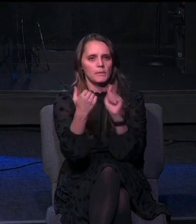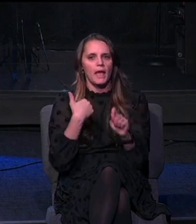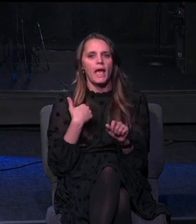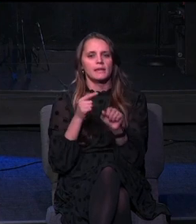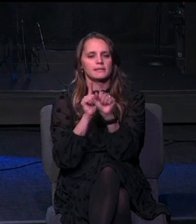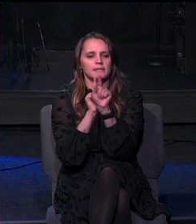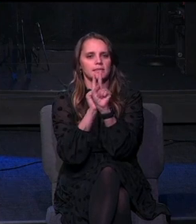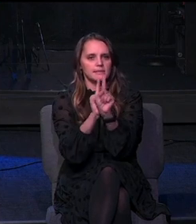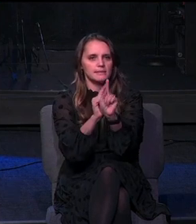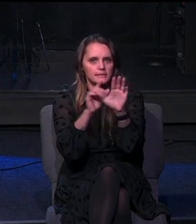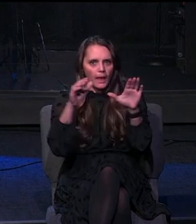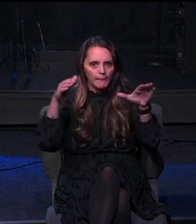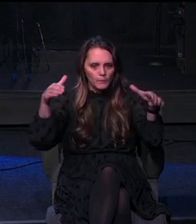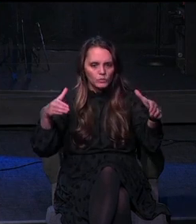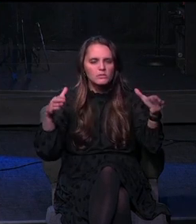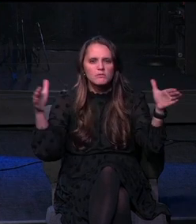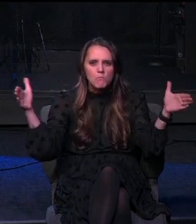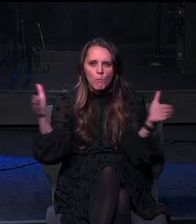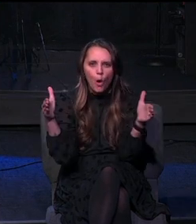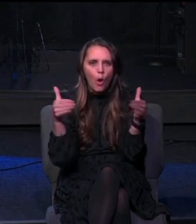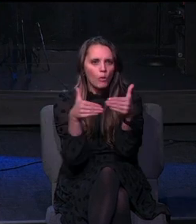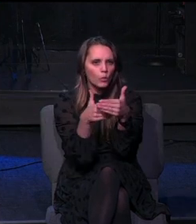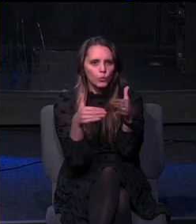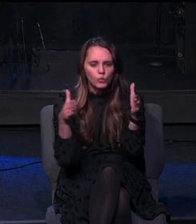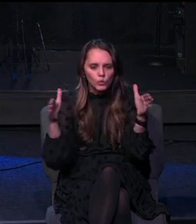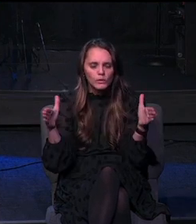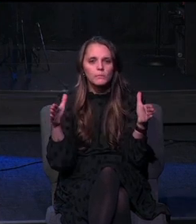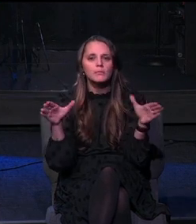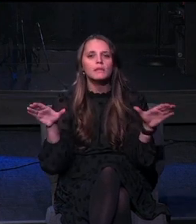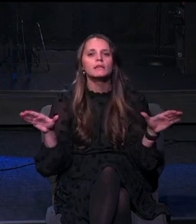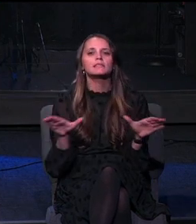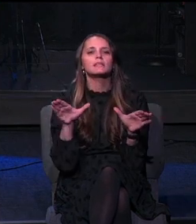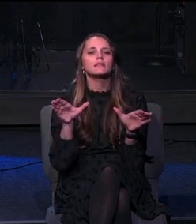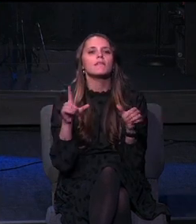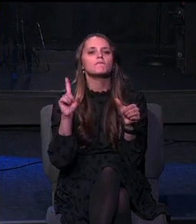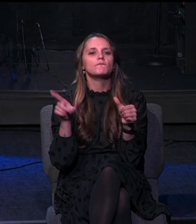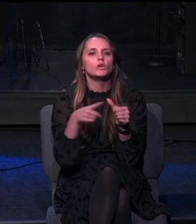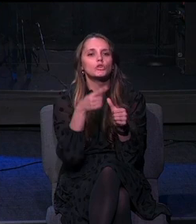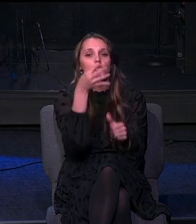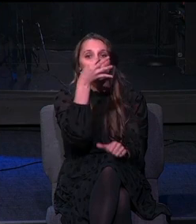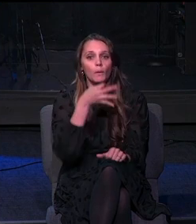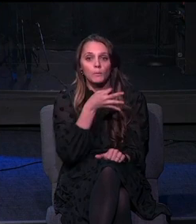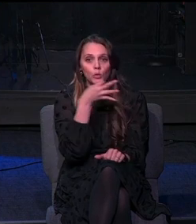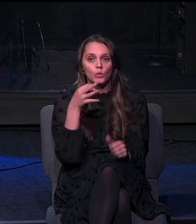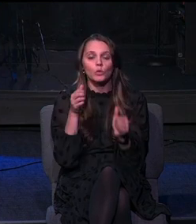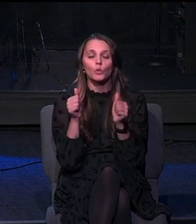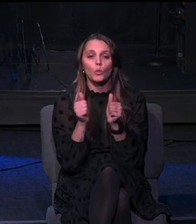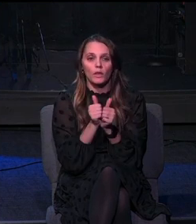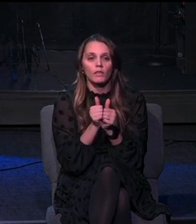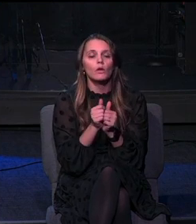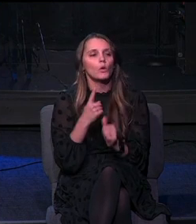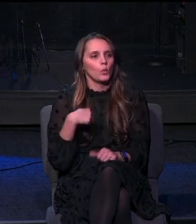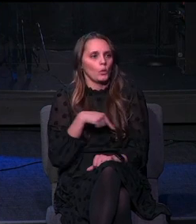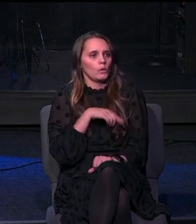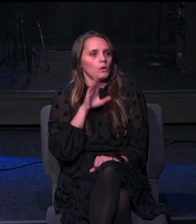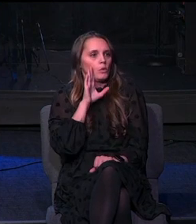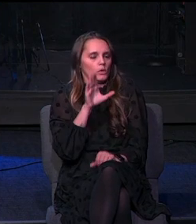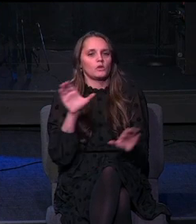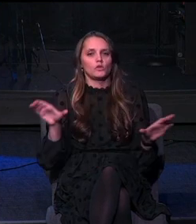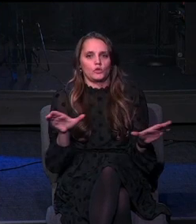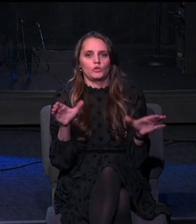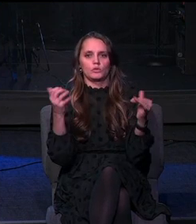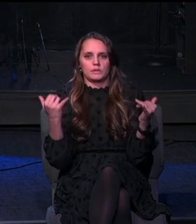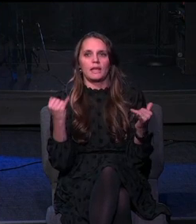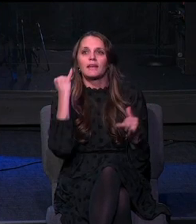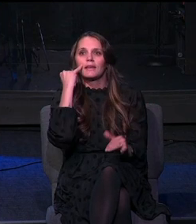room, and he took the first communion with them, which is what we're going to do today. So if you're